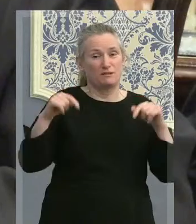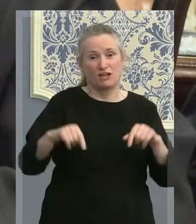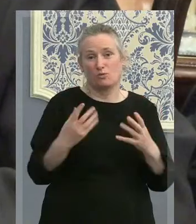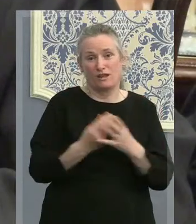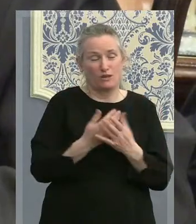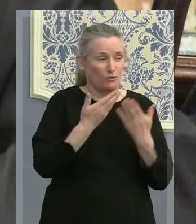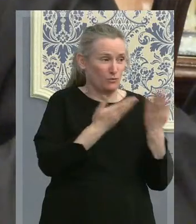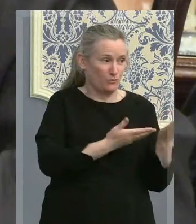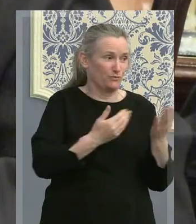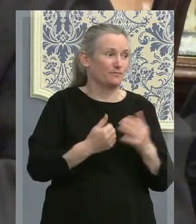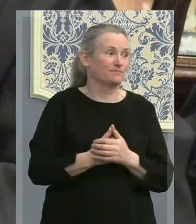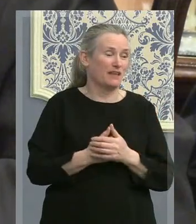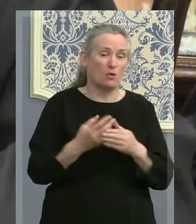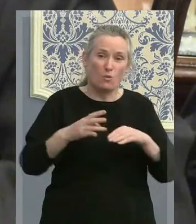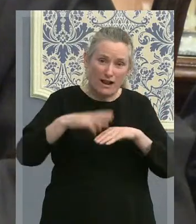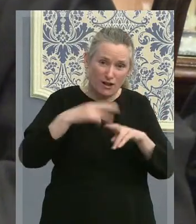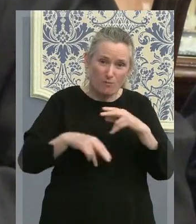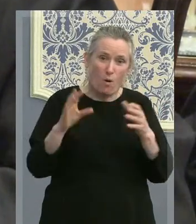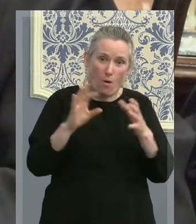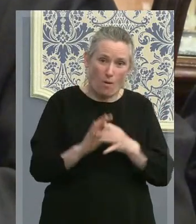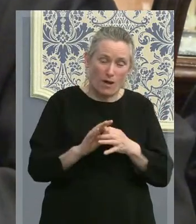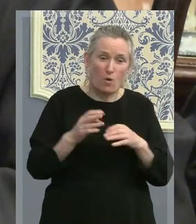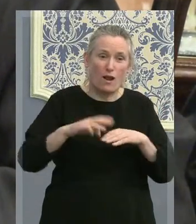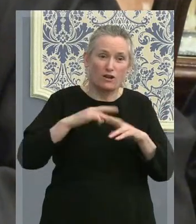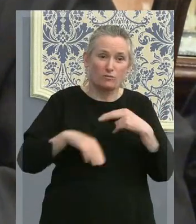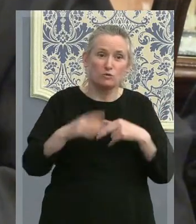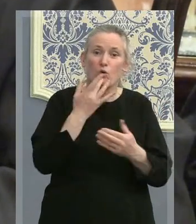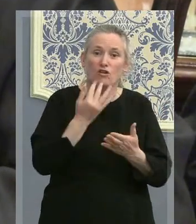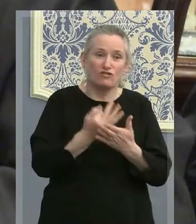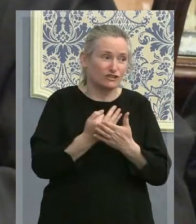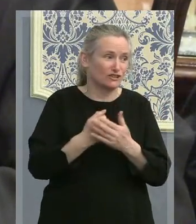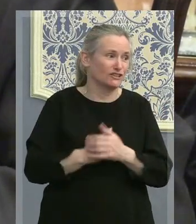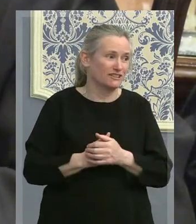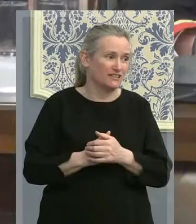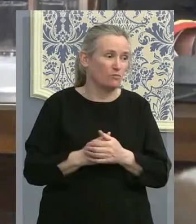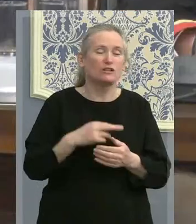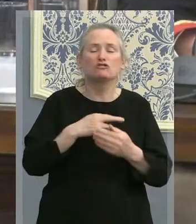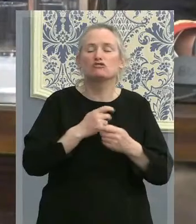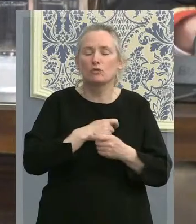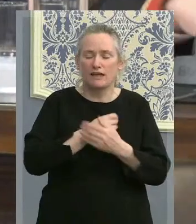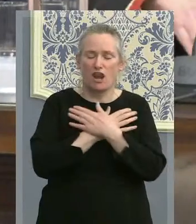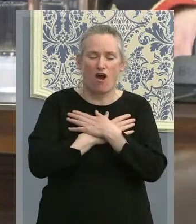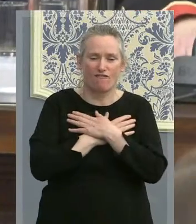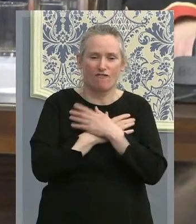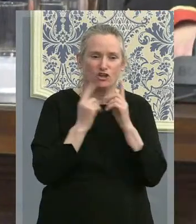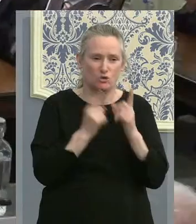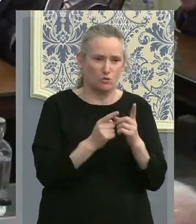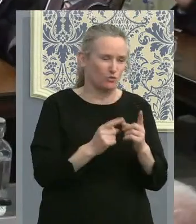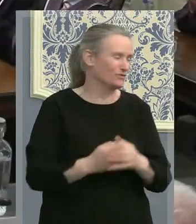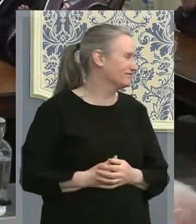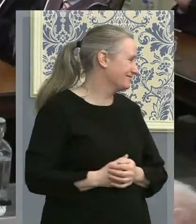you. Okay, and welcome home, welcome to Waterford. We truly love you.